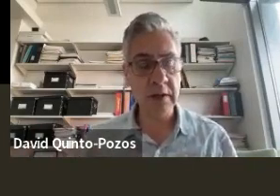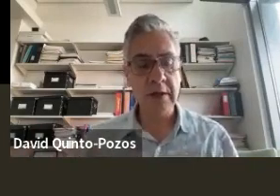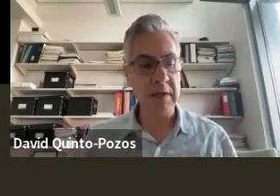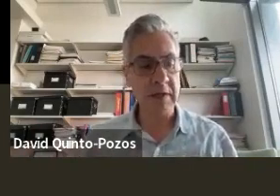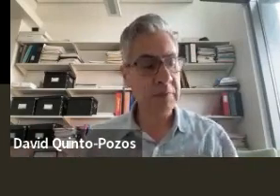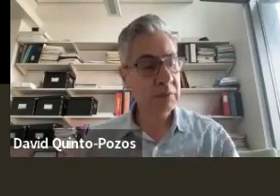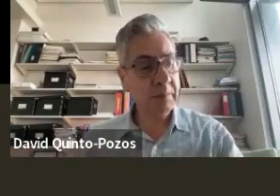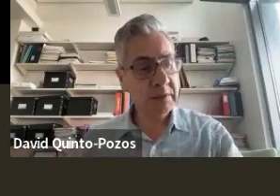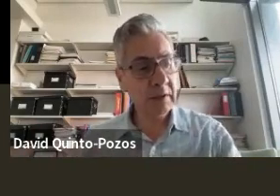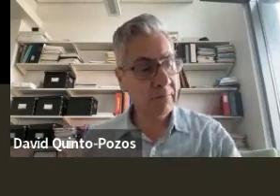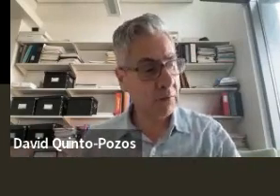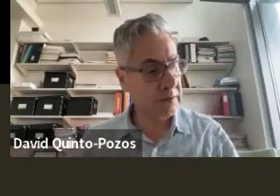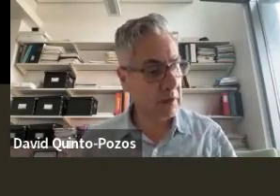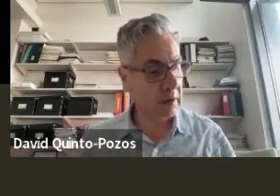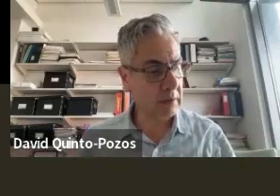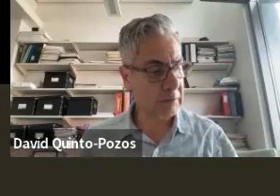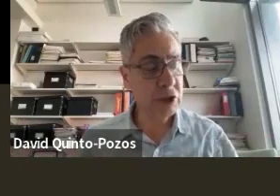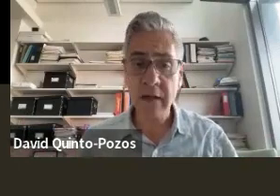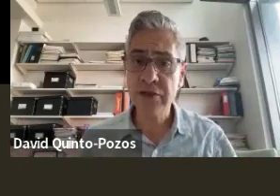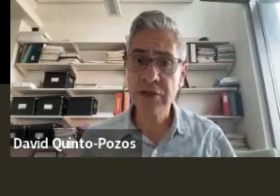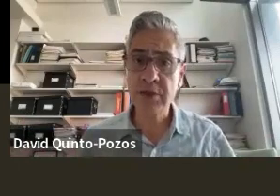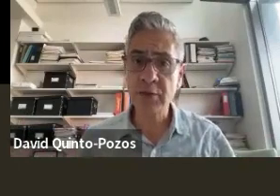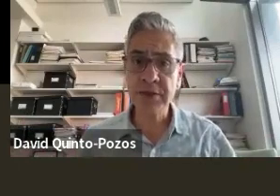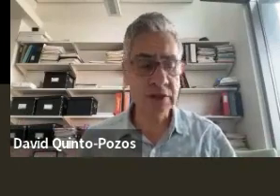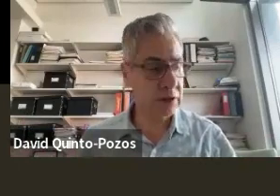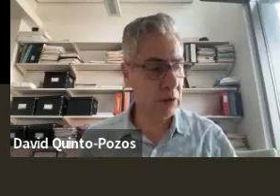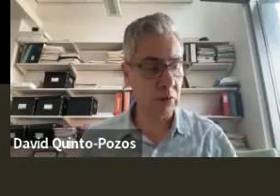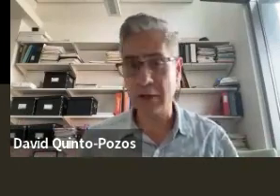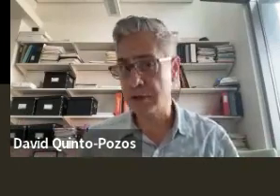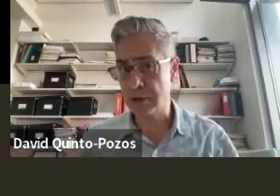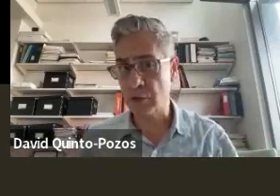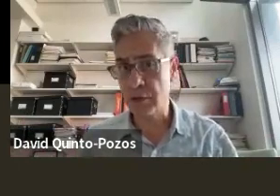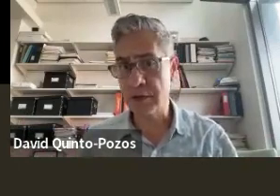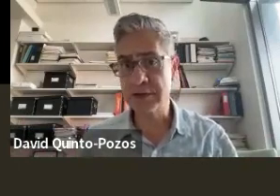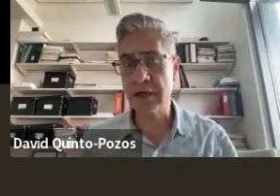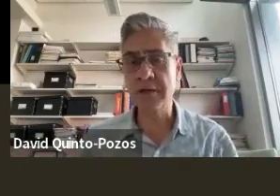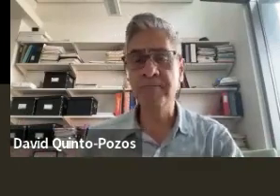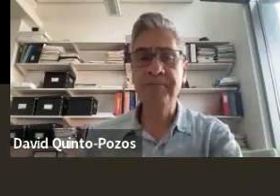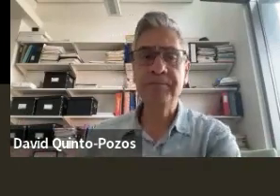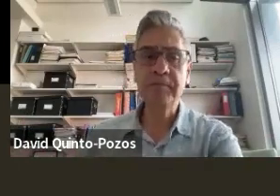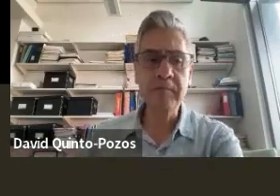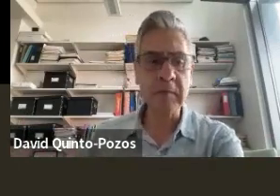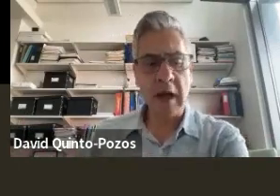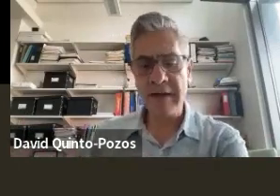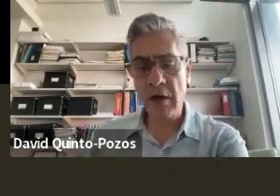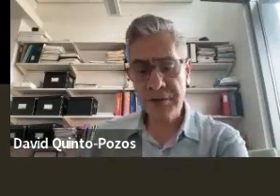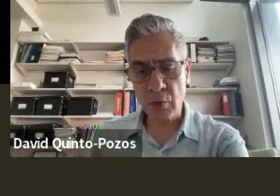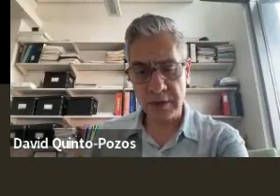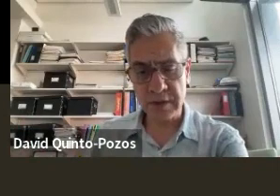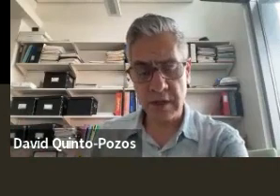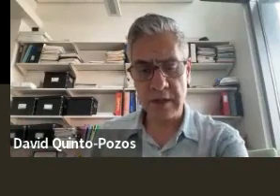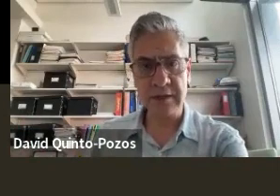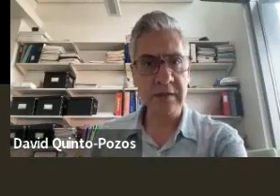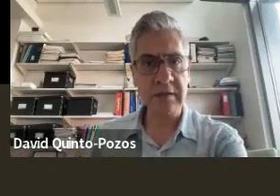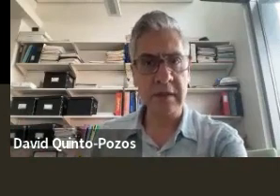beyond, and with a particular focus on challenges with acquisition, so language disorder in sign. I have also